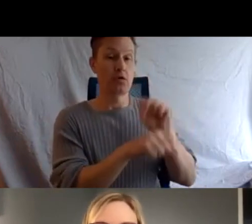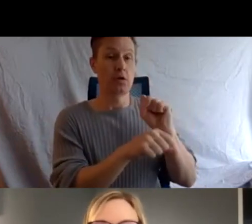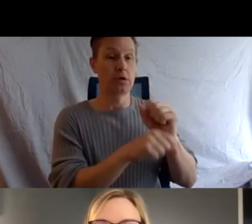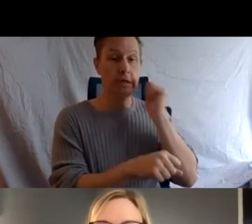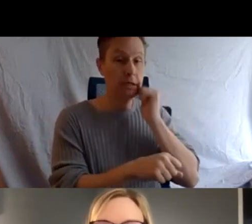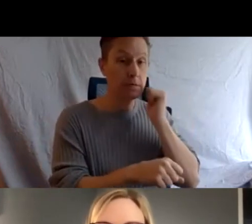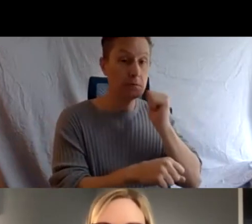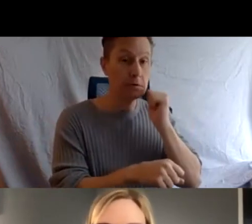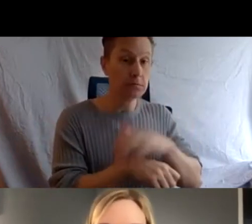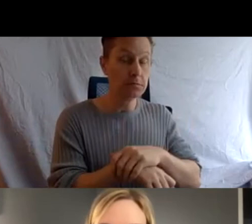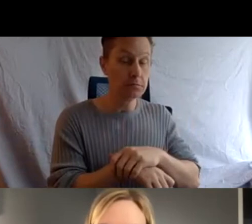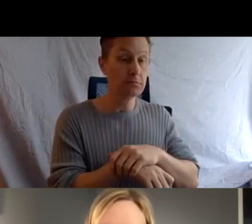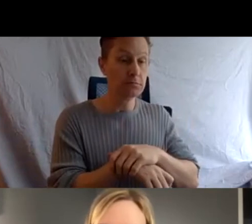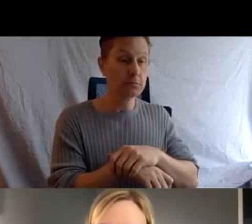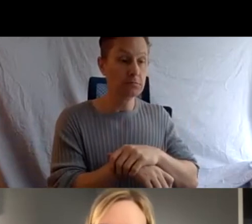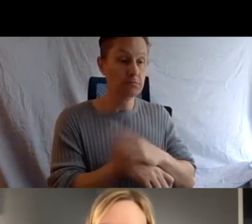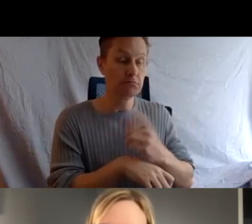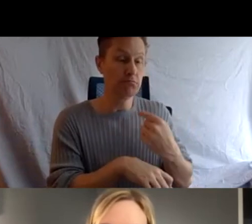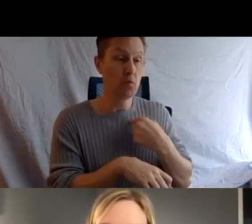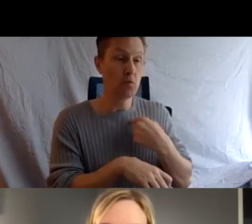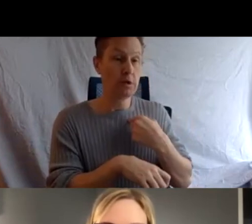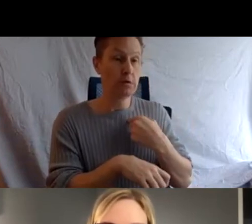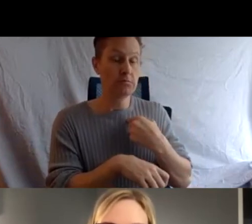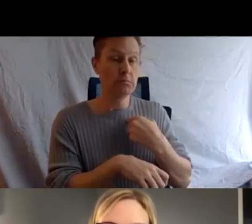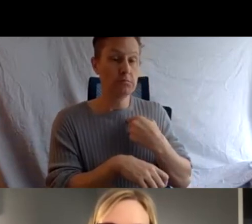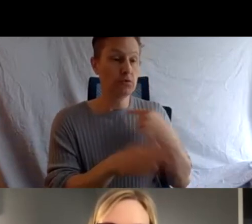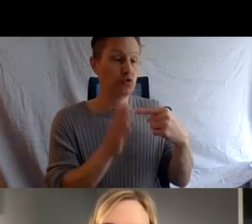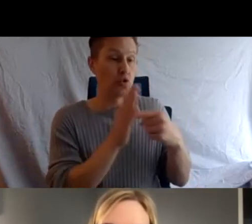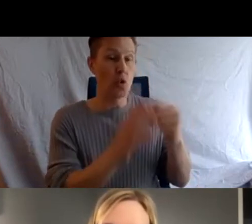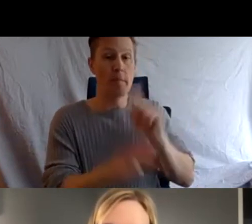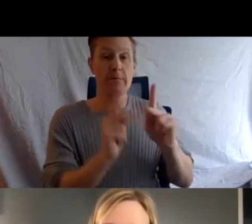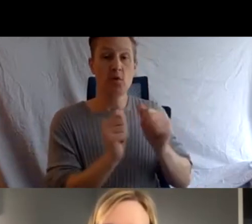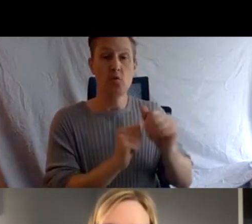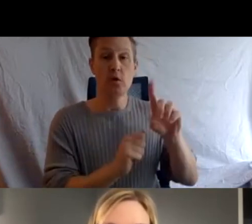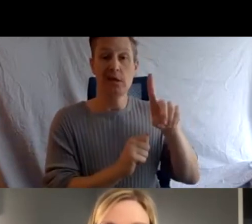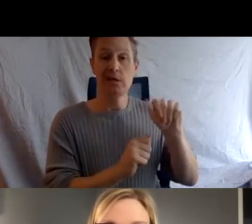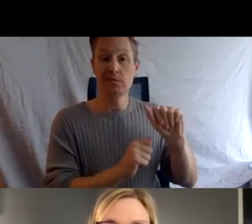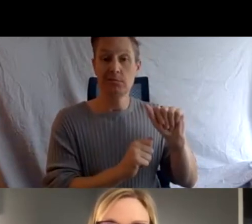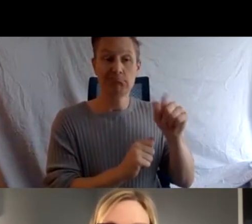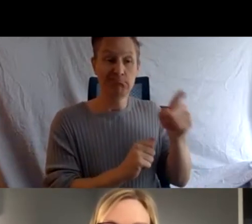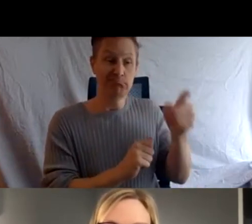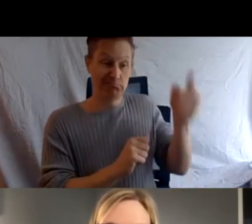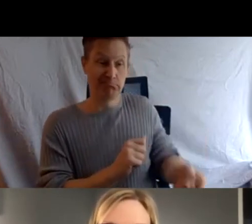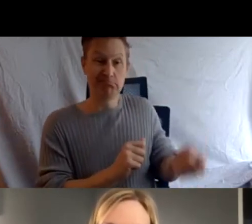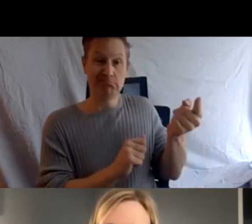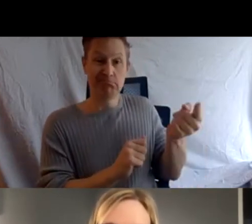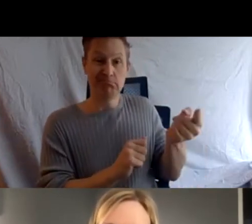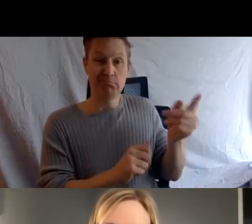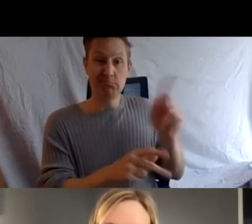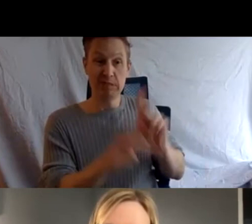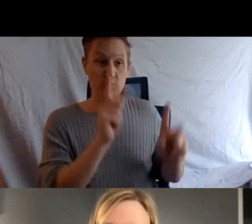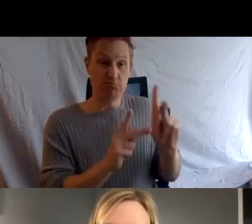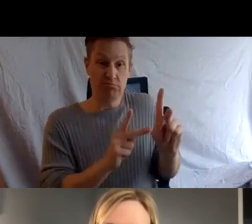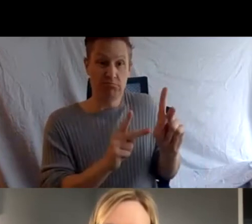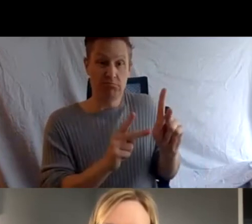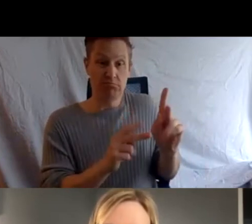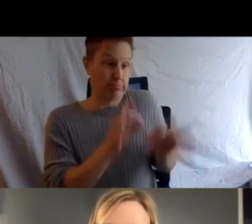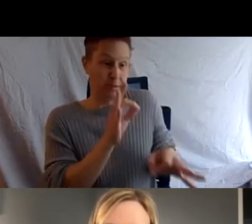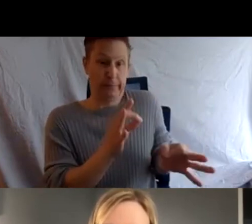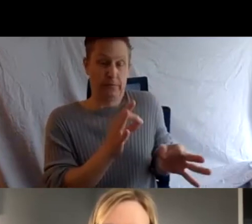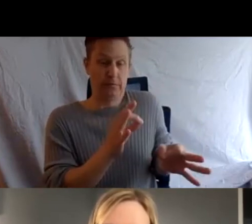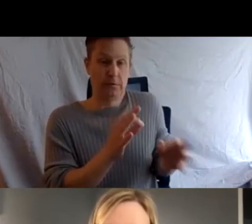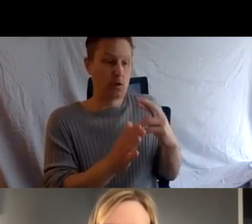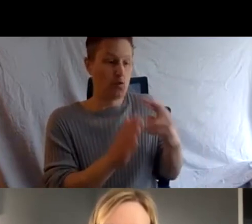day, we just have to show people with disabilities as people in roles that they normally